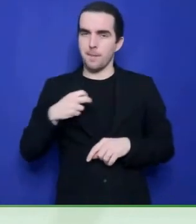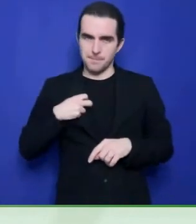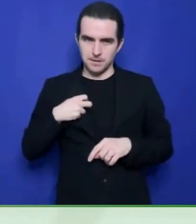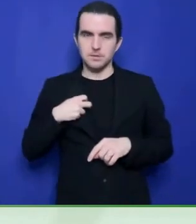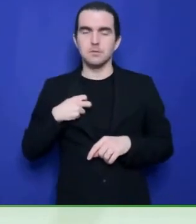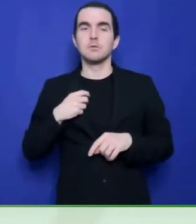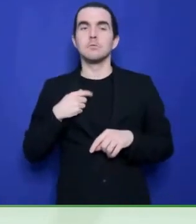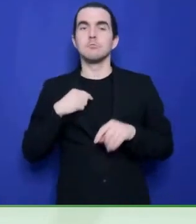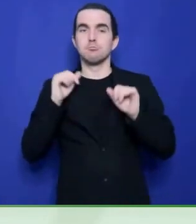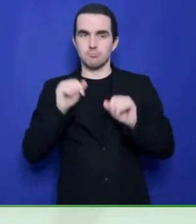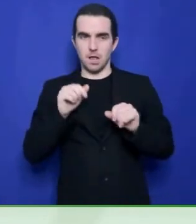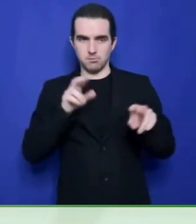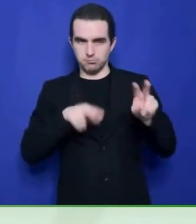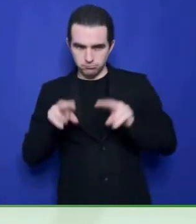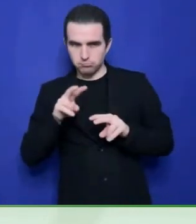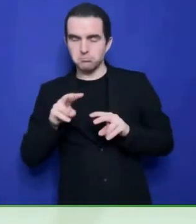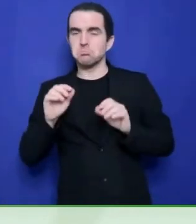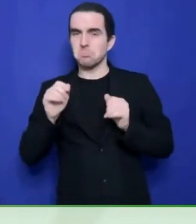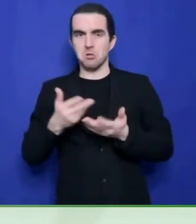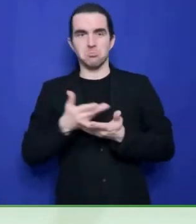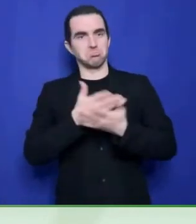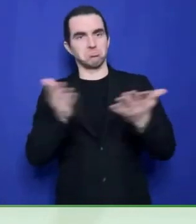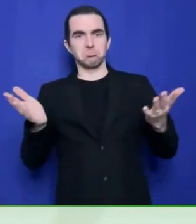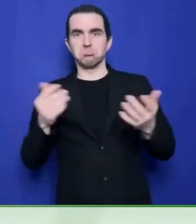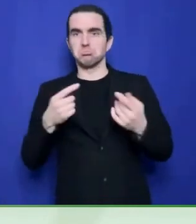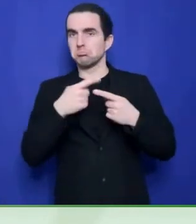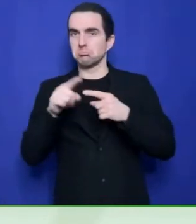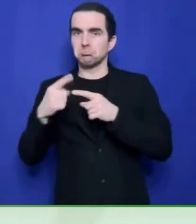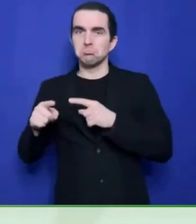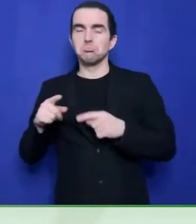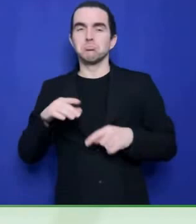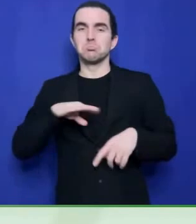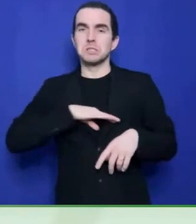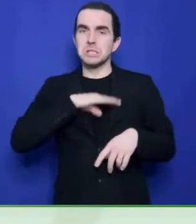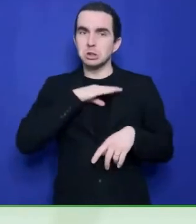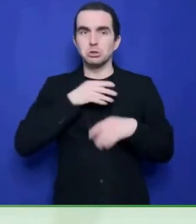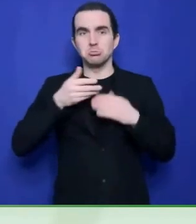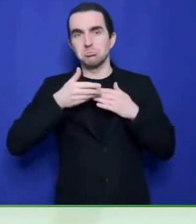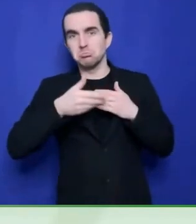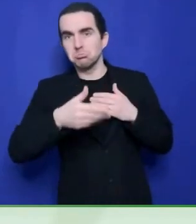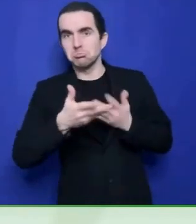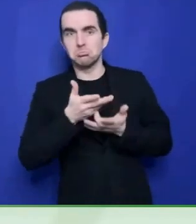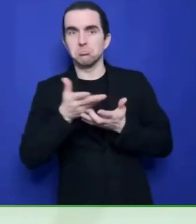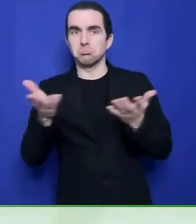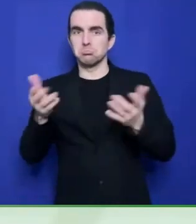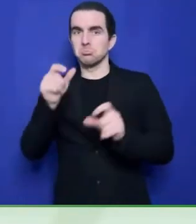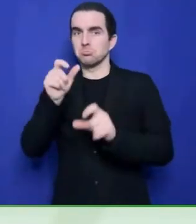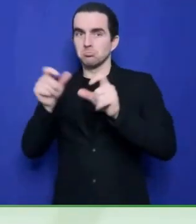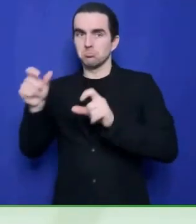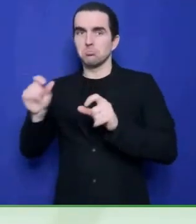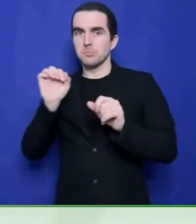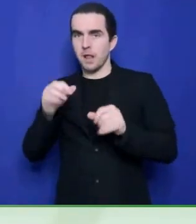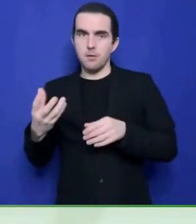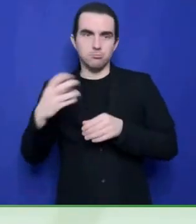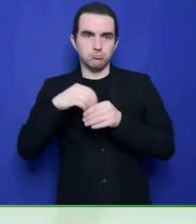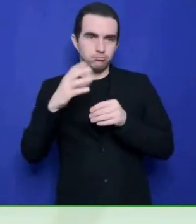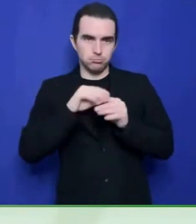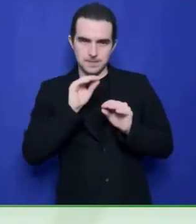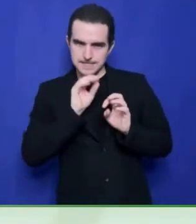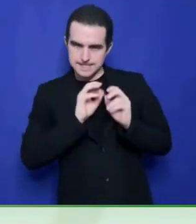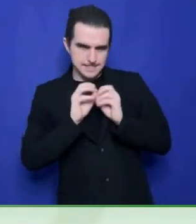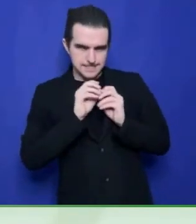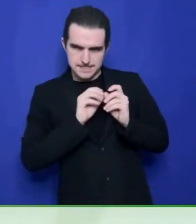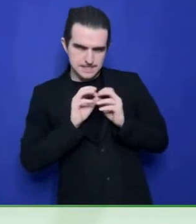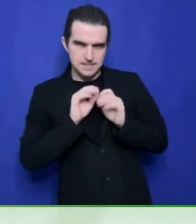of Accessible Zagreb. Finally, we are planning additional EU funding for the development of this service.